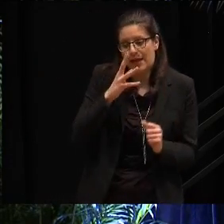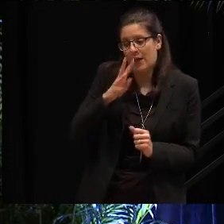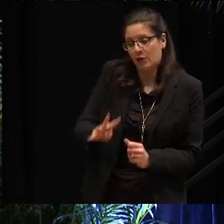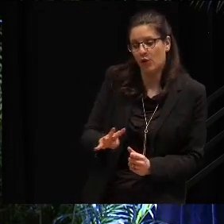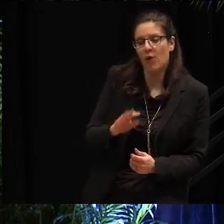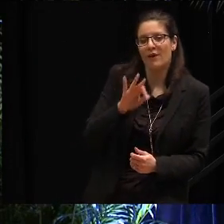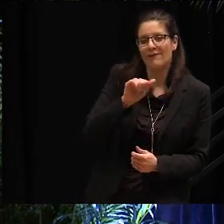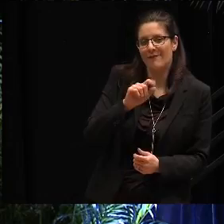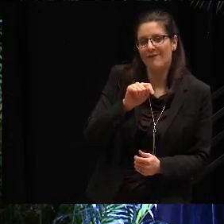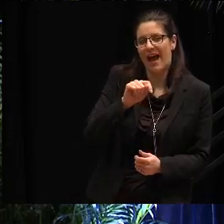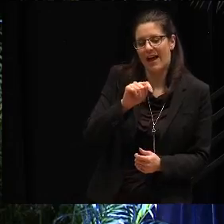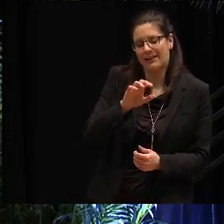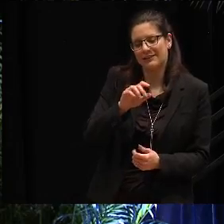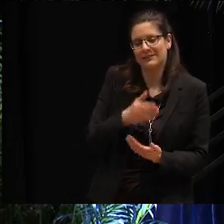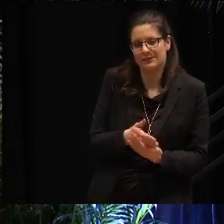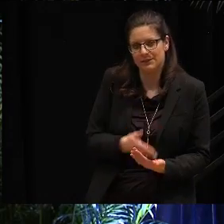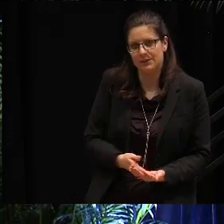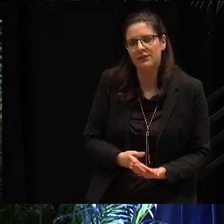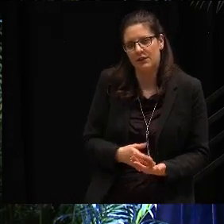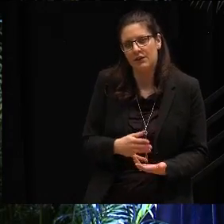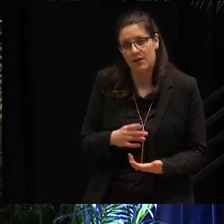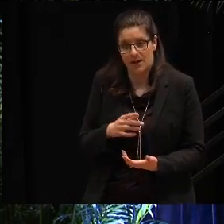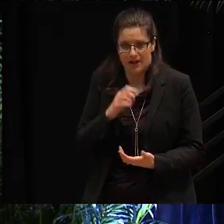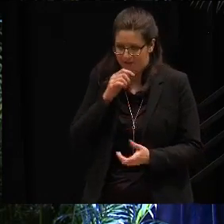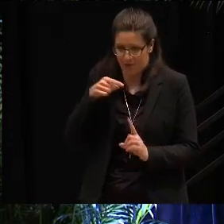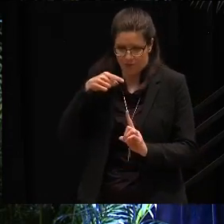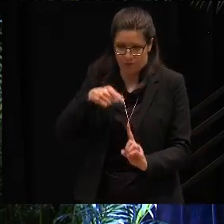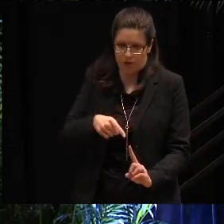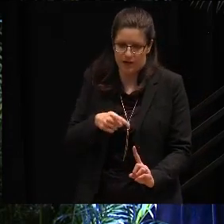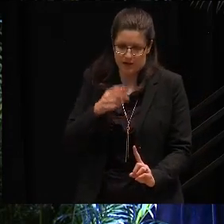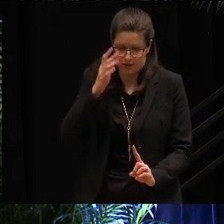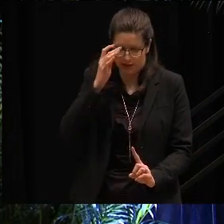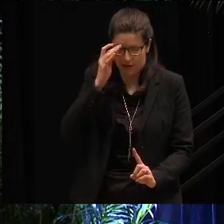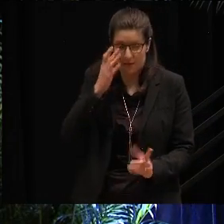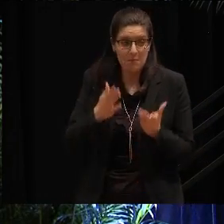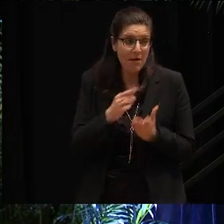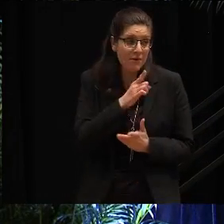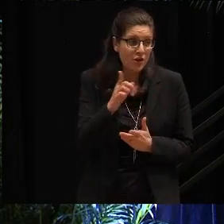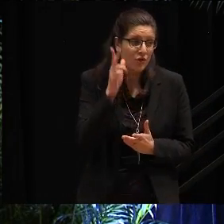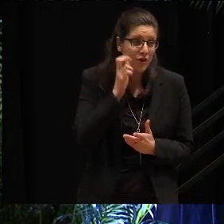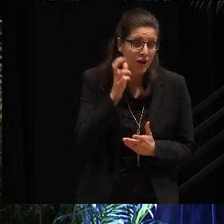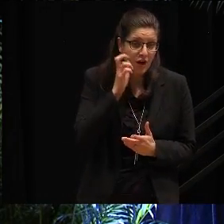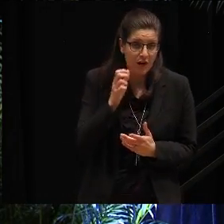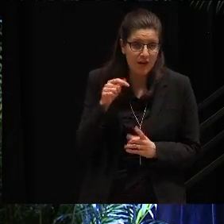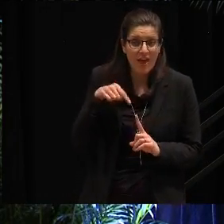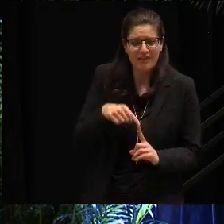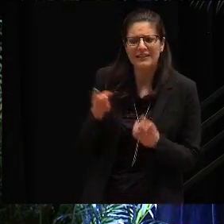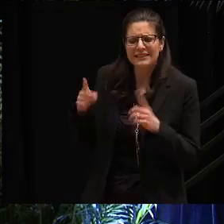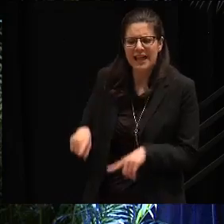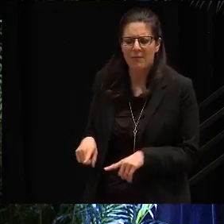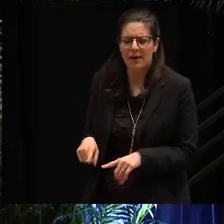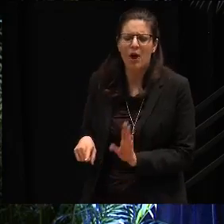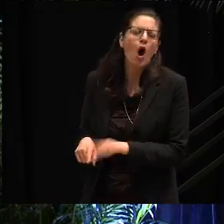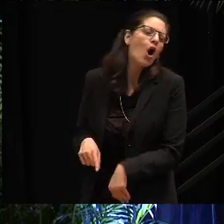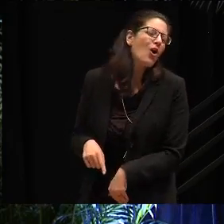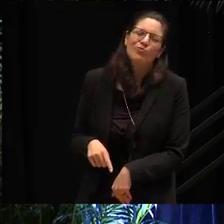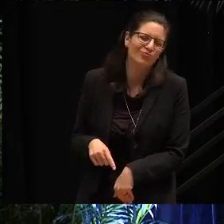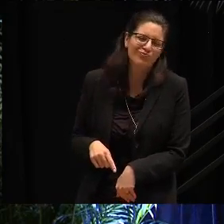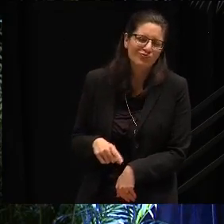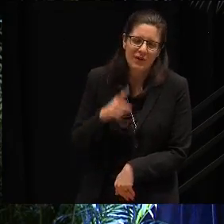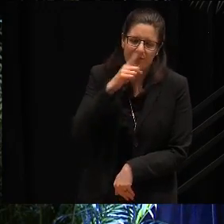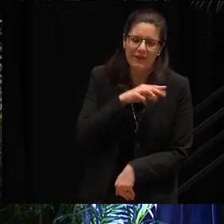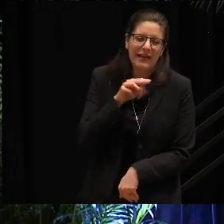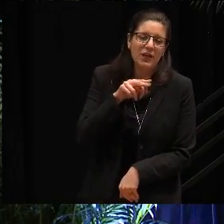here. It's not ultimately about truth or distance. It's about saying, you might have heard that that this has happened. Don't worry, that's fake news. You can just ignore